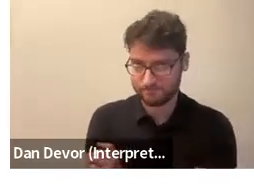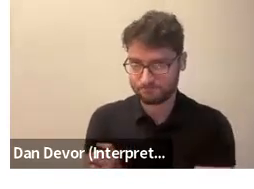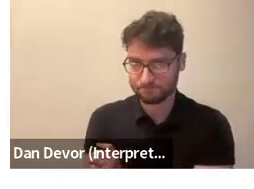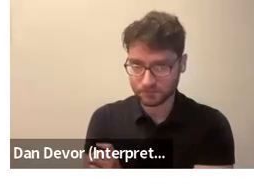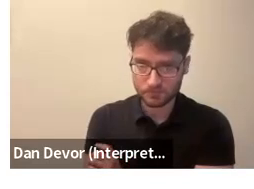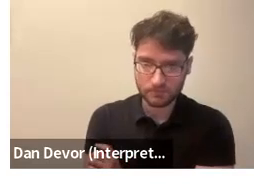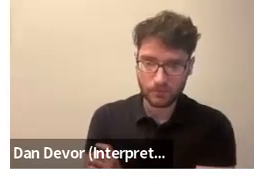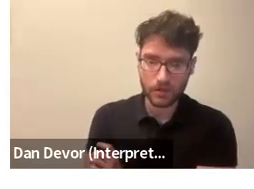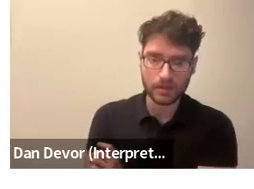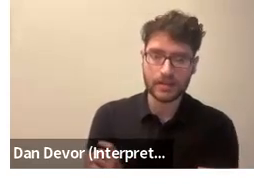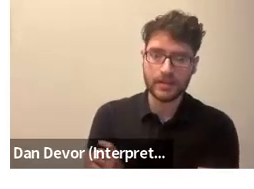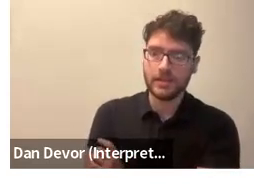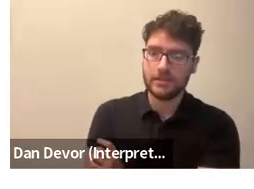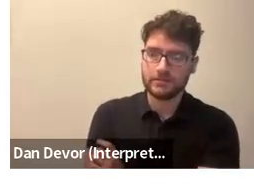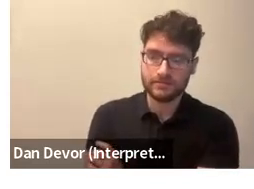analysis.